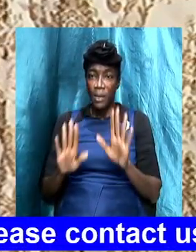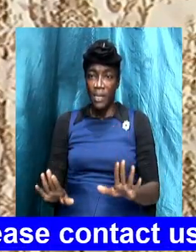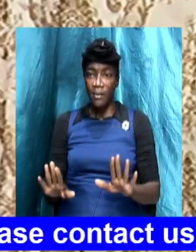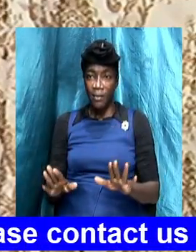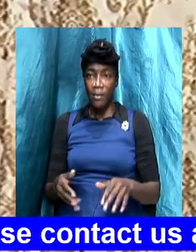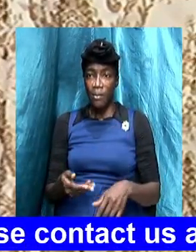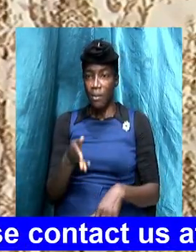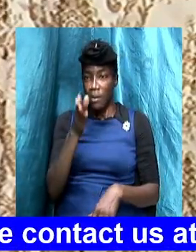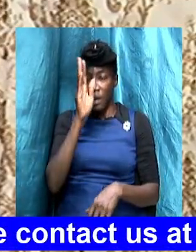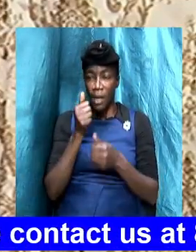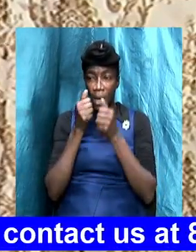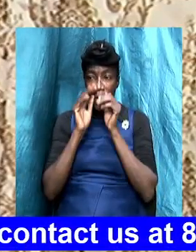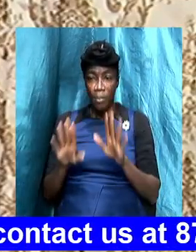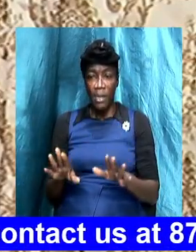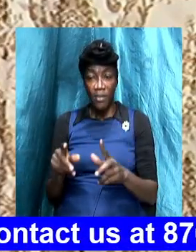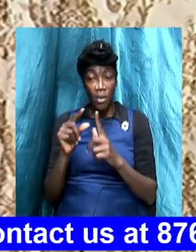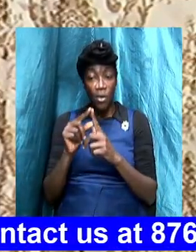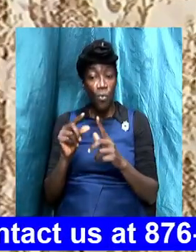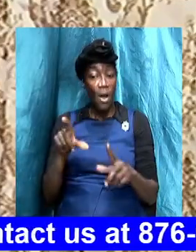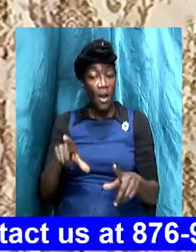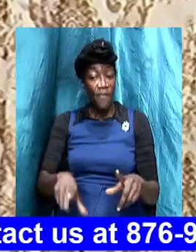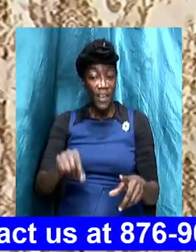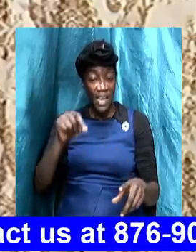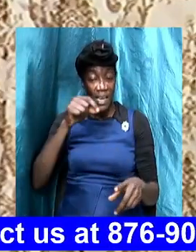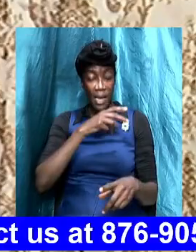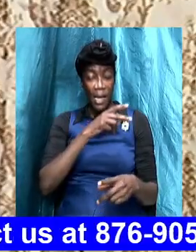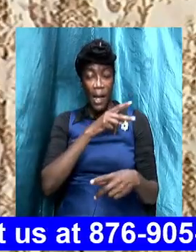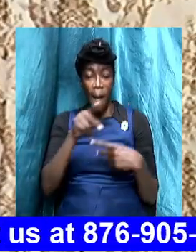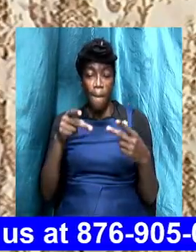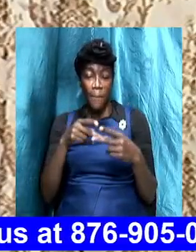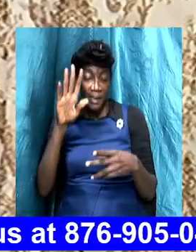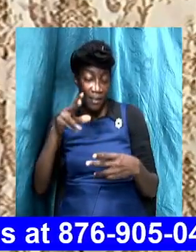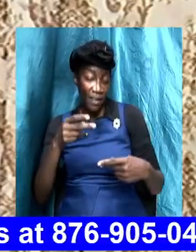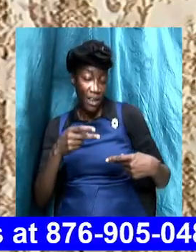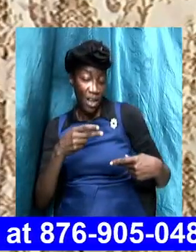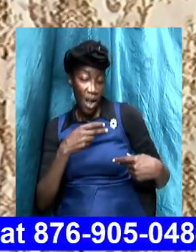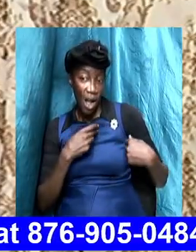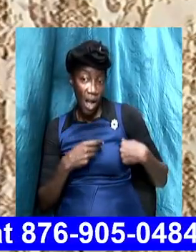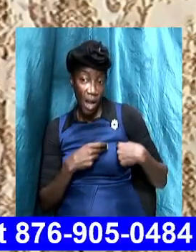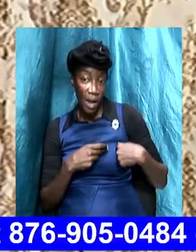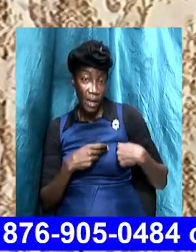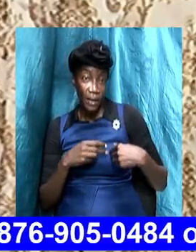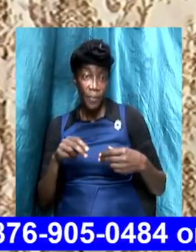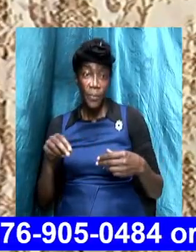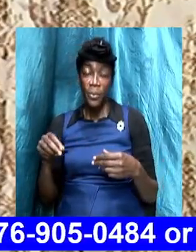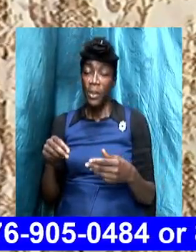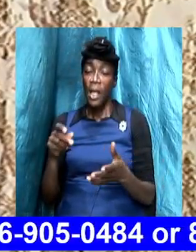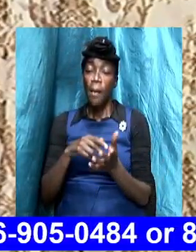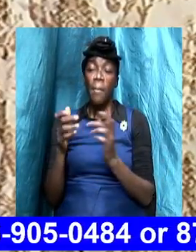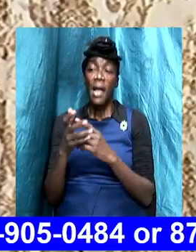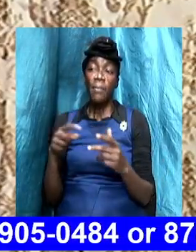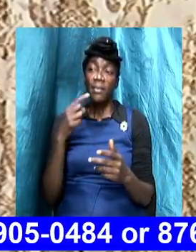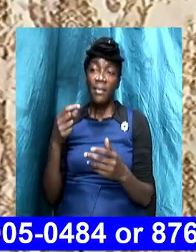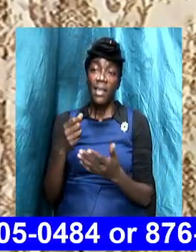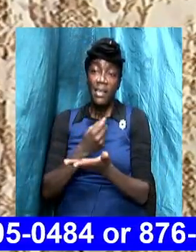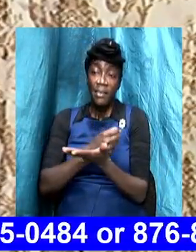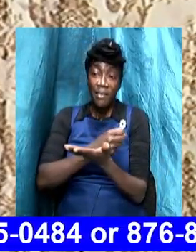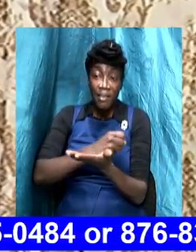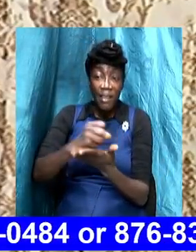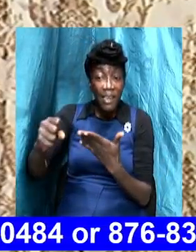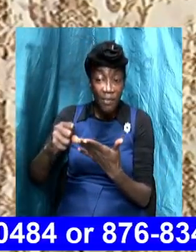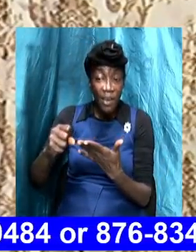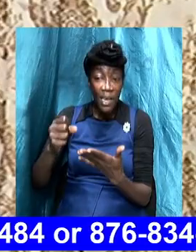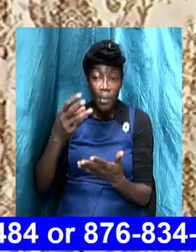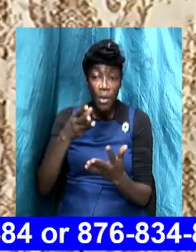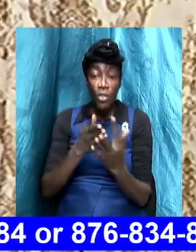that the word of God will find a place in our hearts. Bible says in St. John 17:17, sanctify them through thy truth. Thy